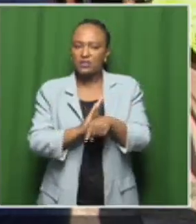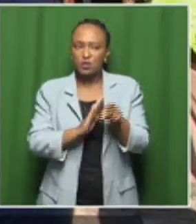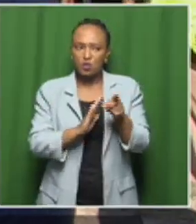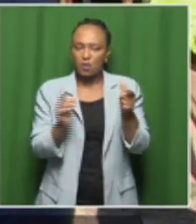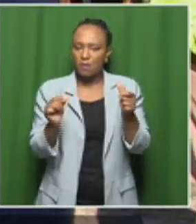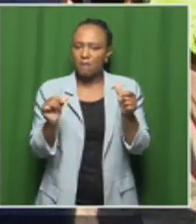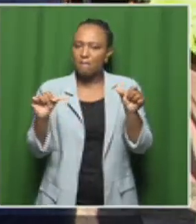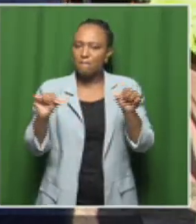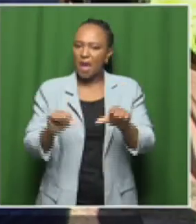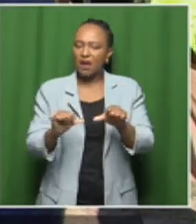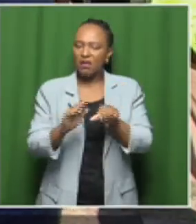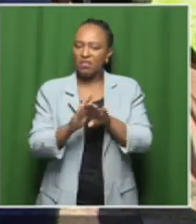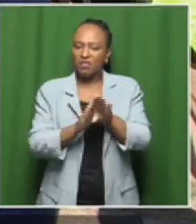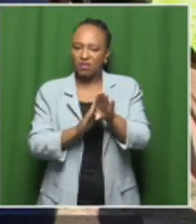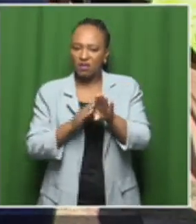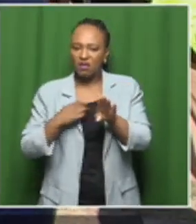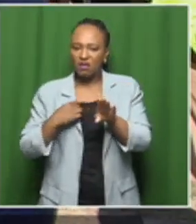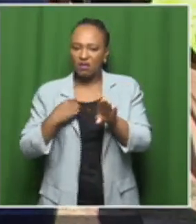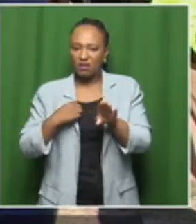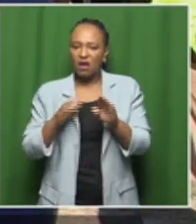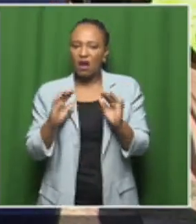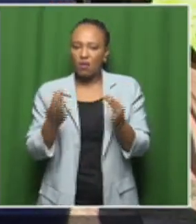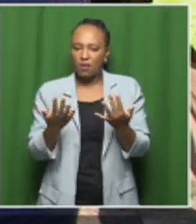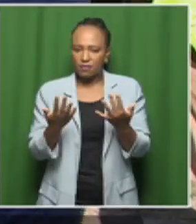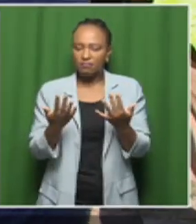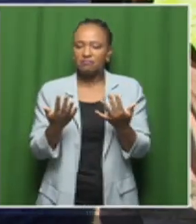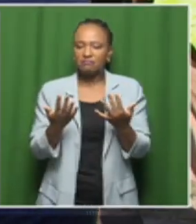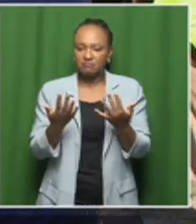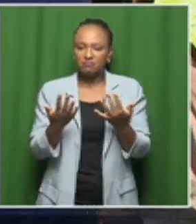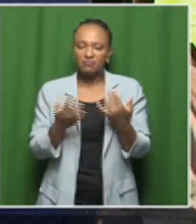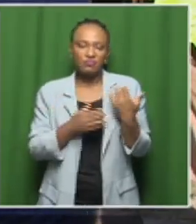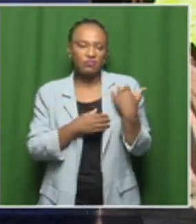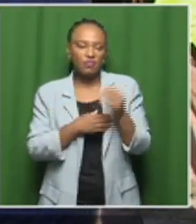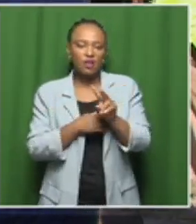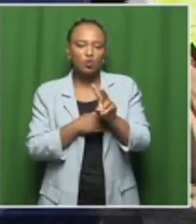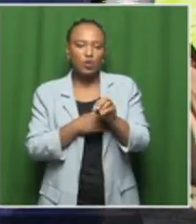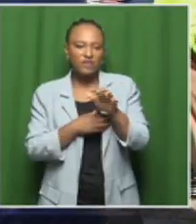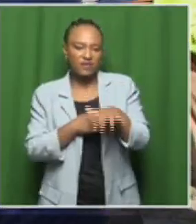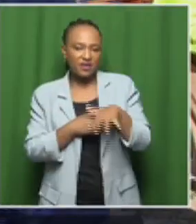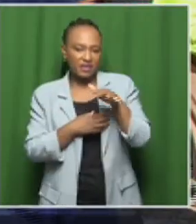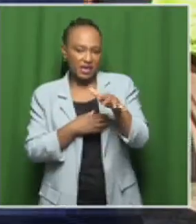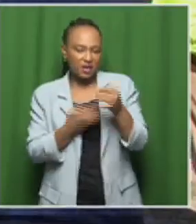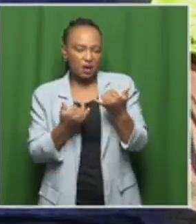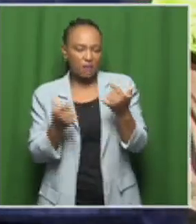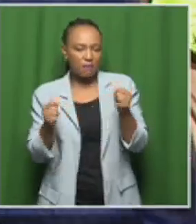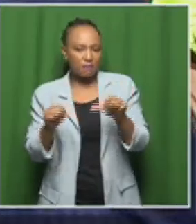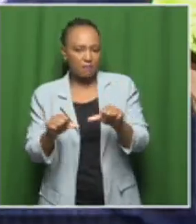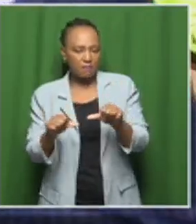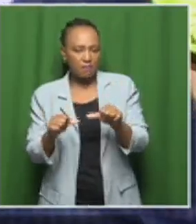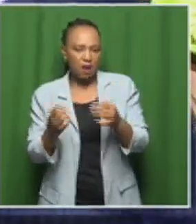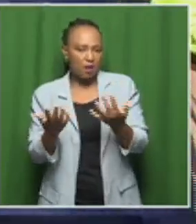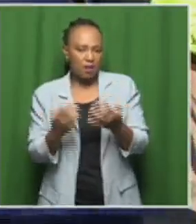that spectacular of a rally that you had back in 2015, replicating it today.